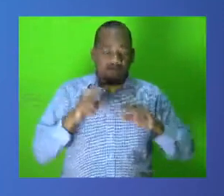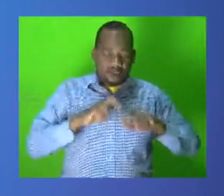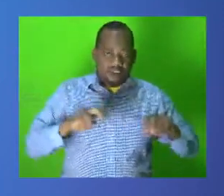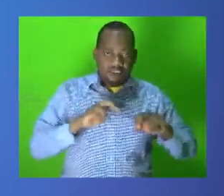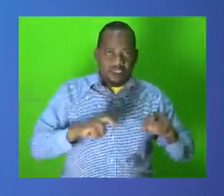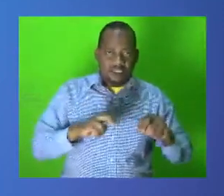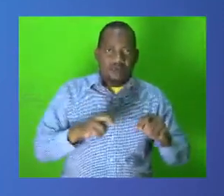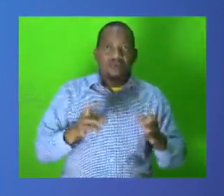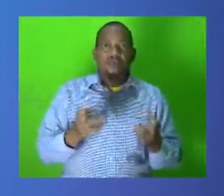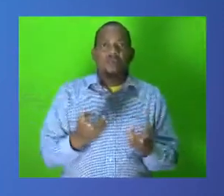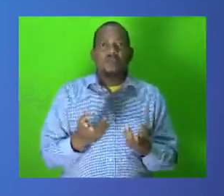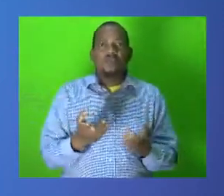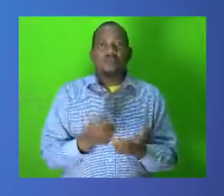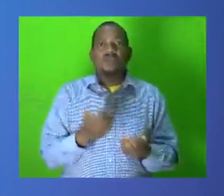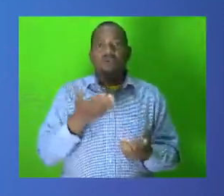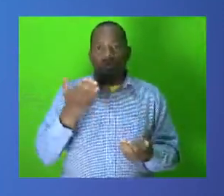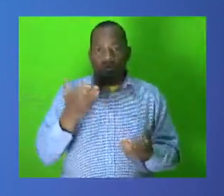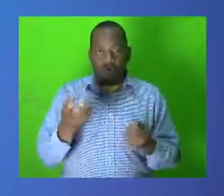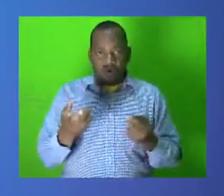which also can be